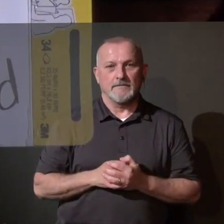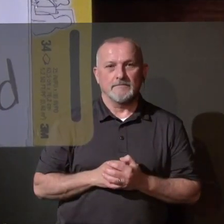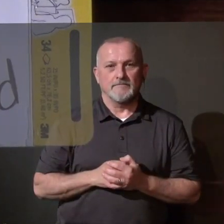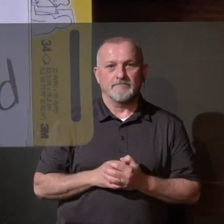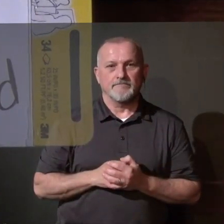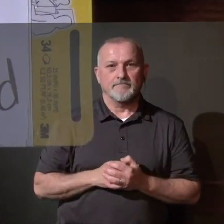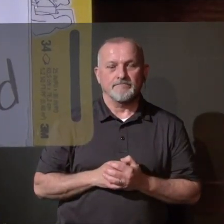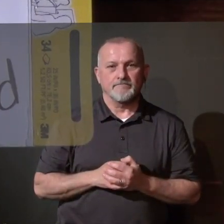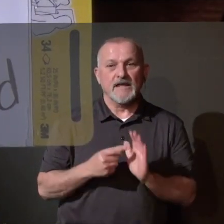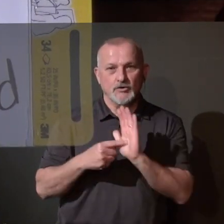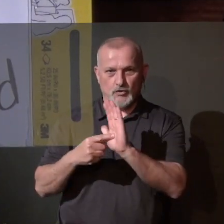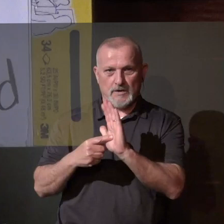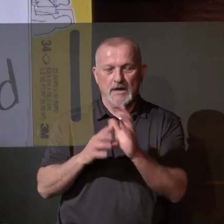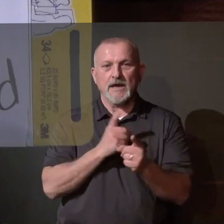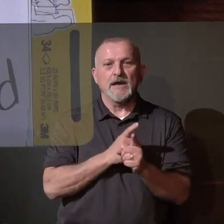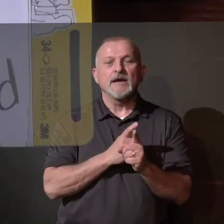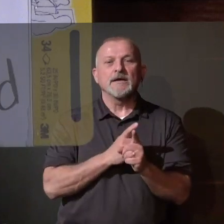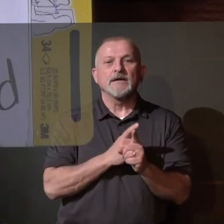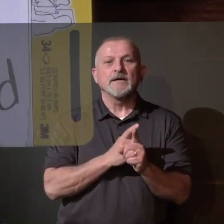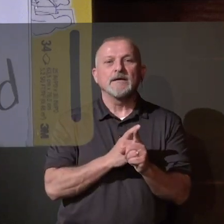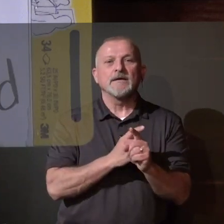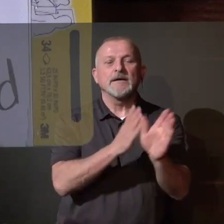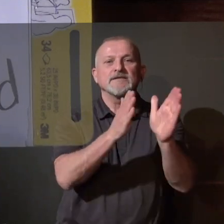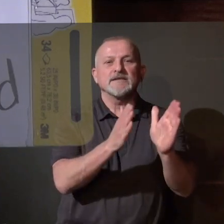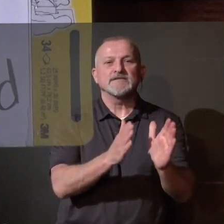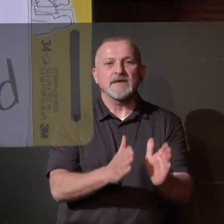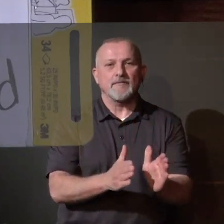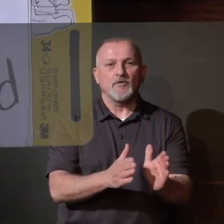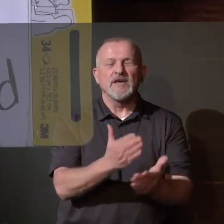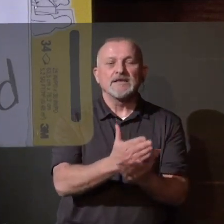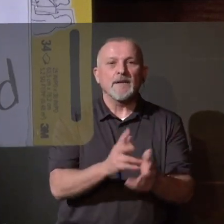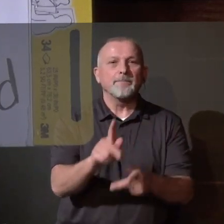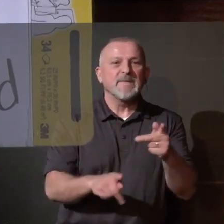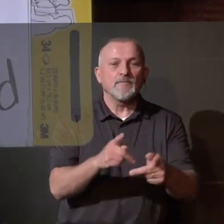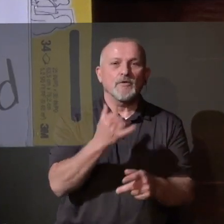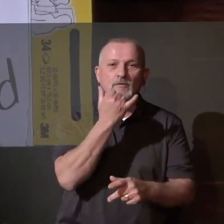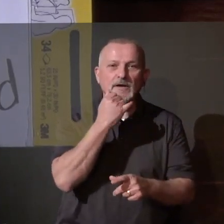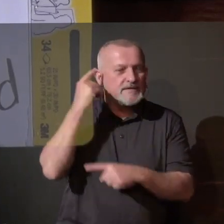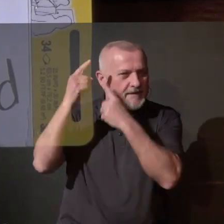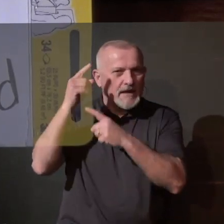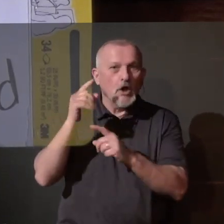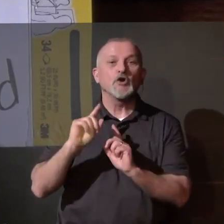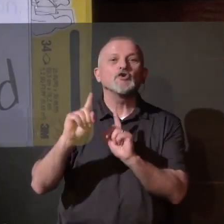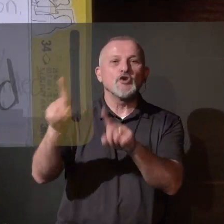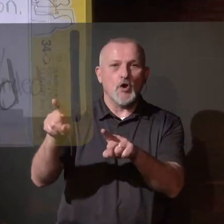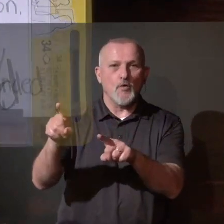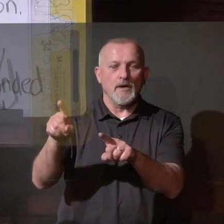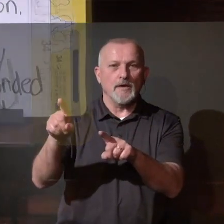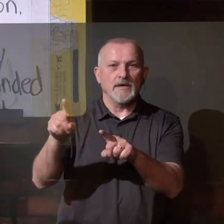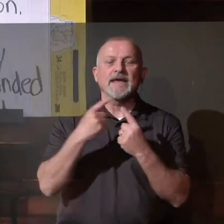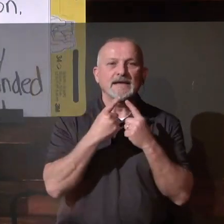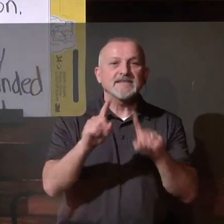is right there. Disciple. Some people get it wrong because they think go is the imperative verb. It's